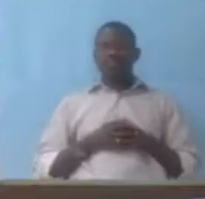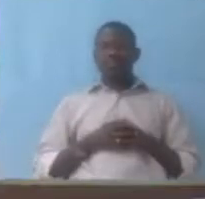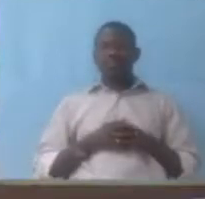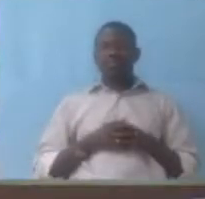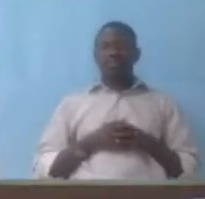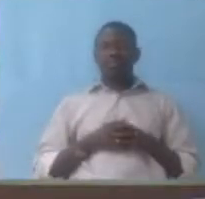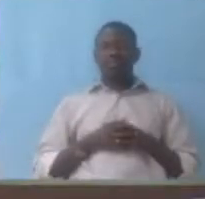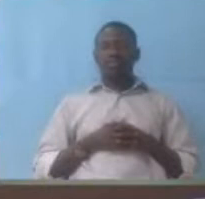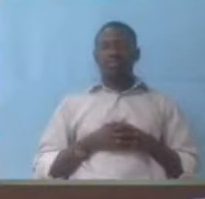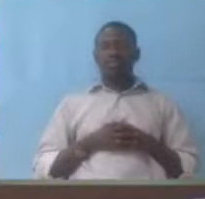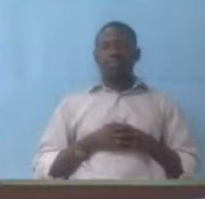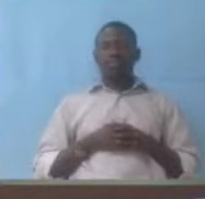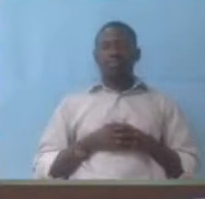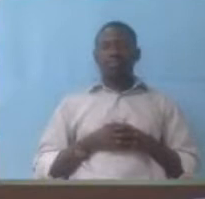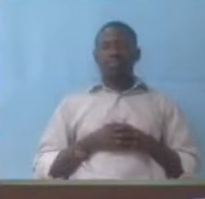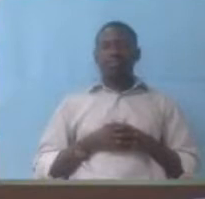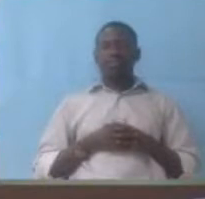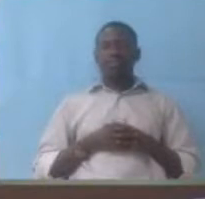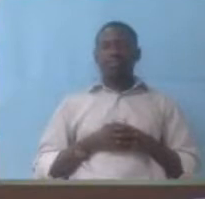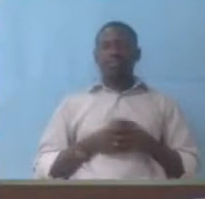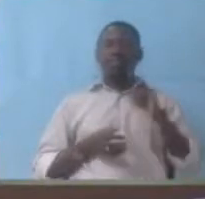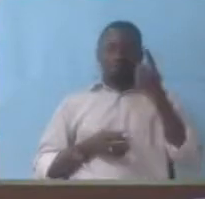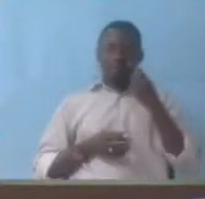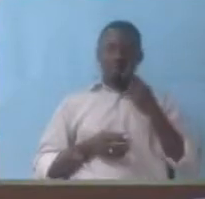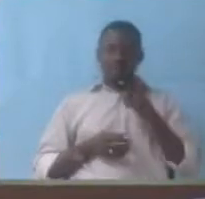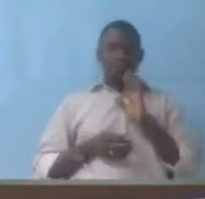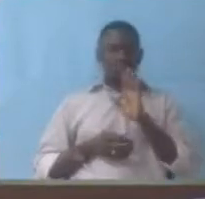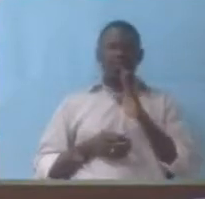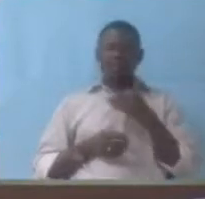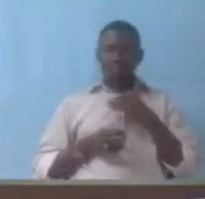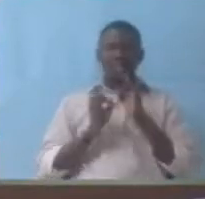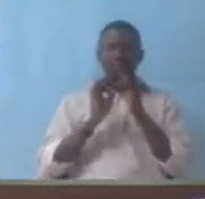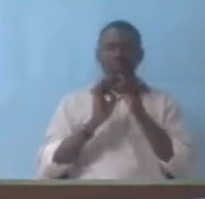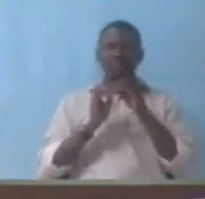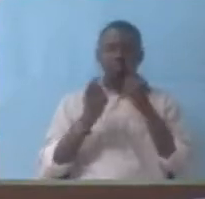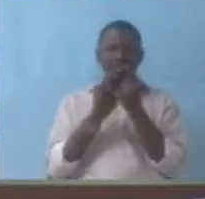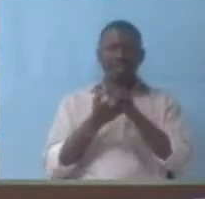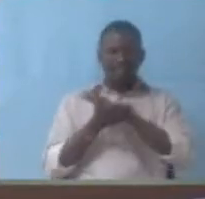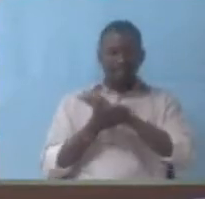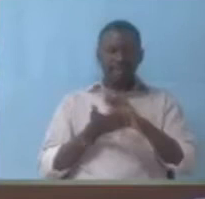First of all, let me just clarify something. Follow mbarna dinkira kilin senyali.